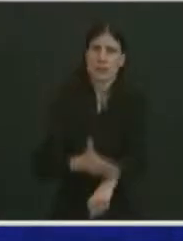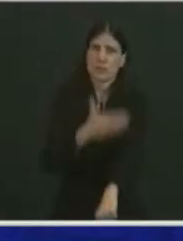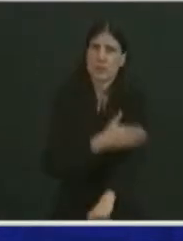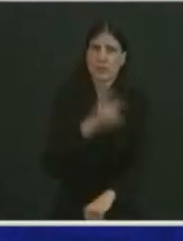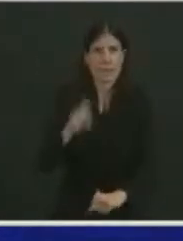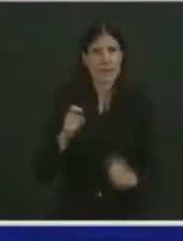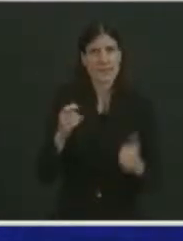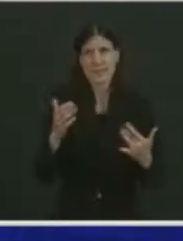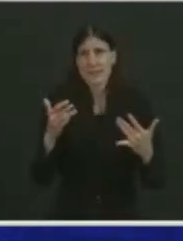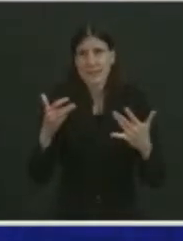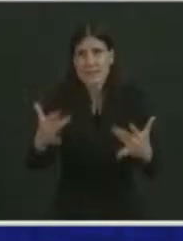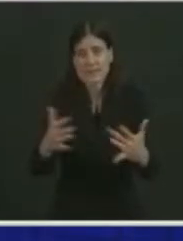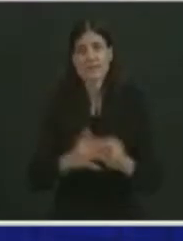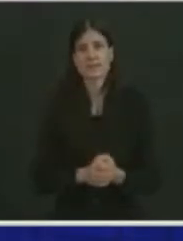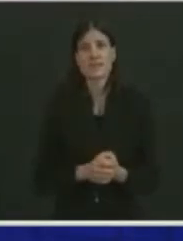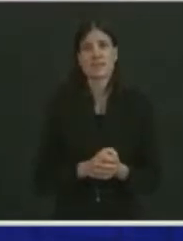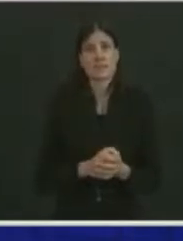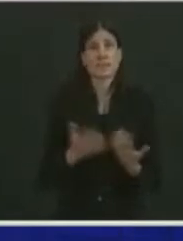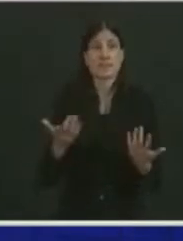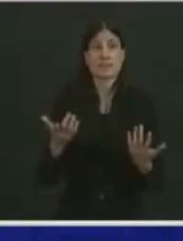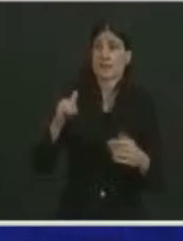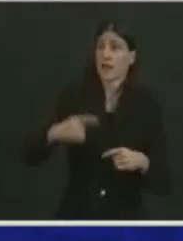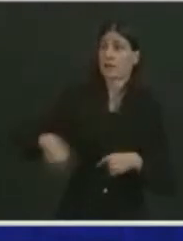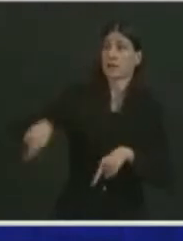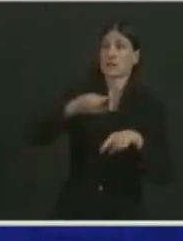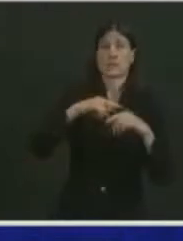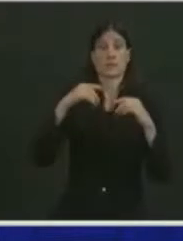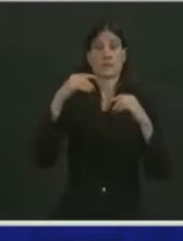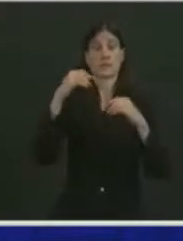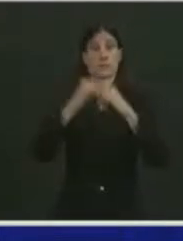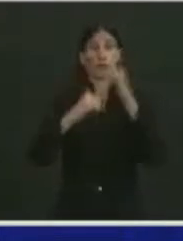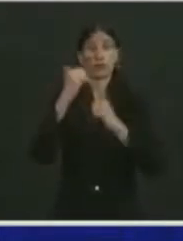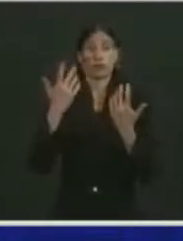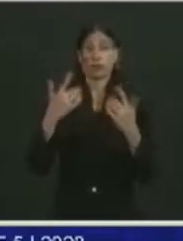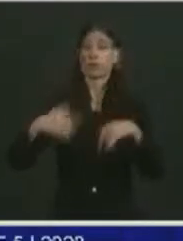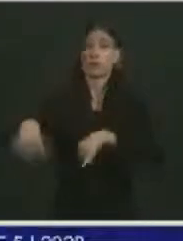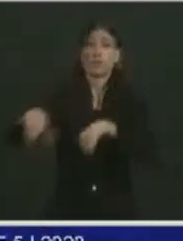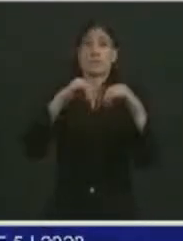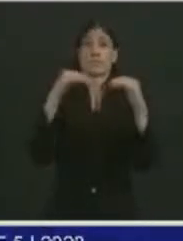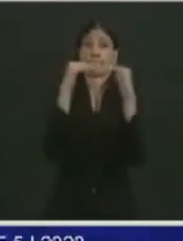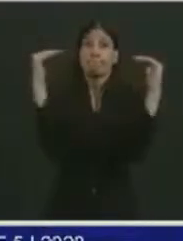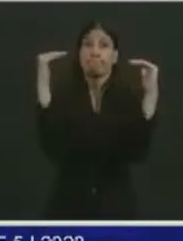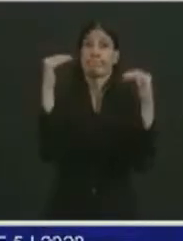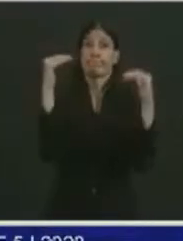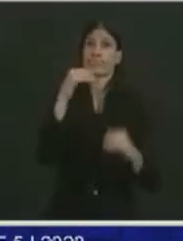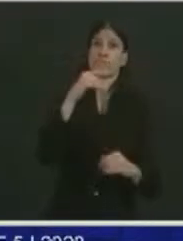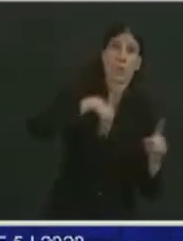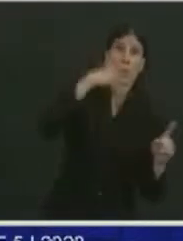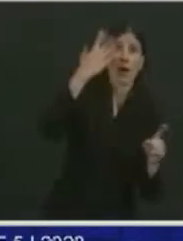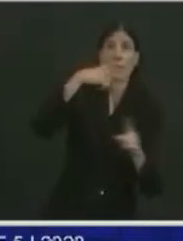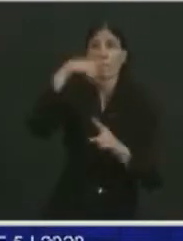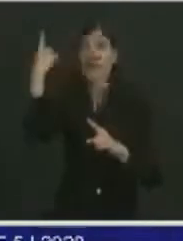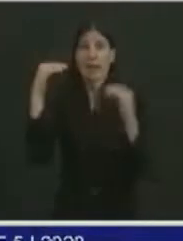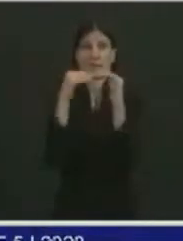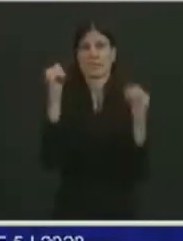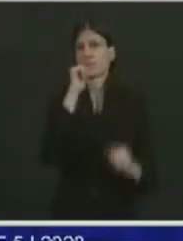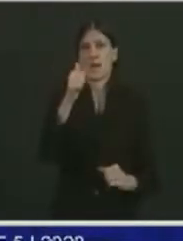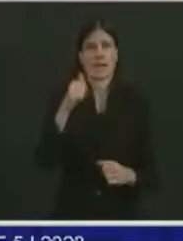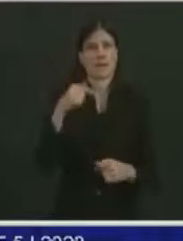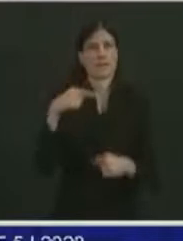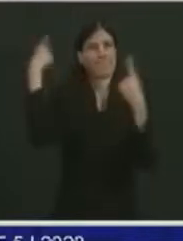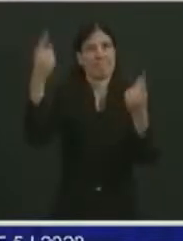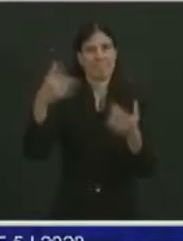injustices such as institutional racism, such as many of the isms that